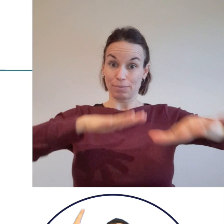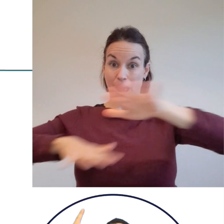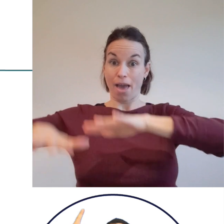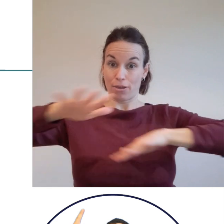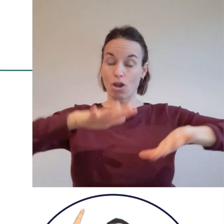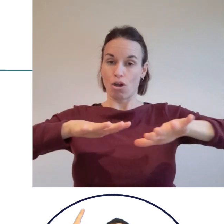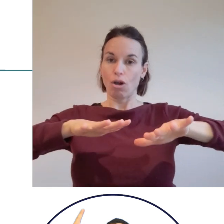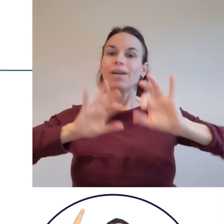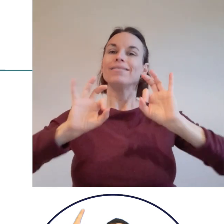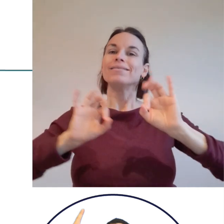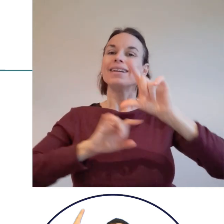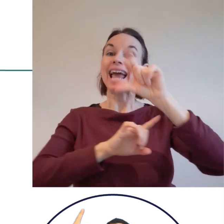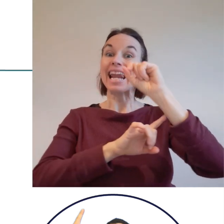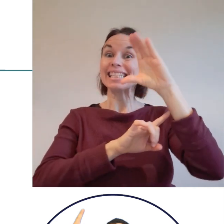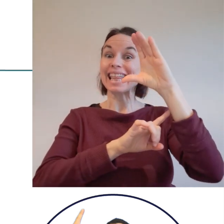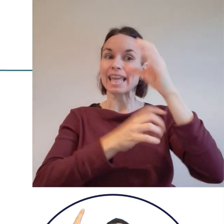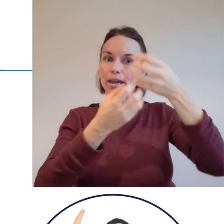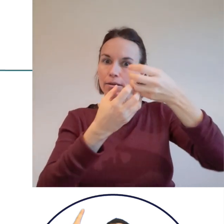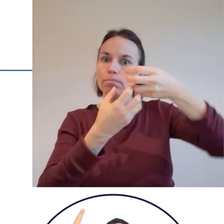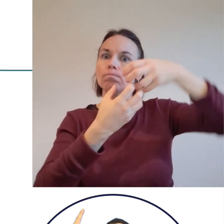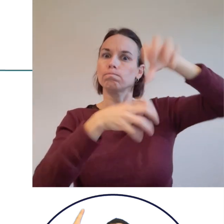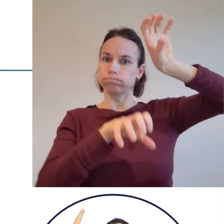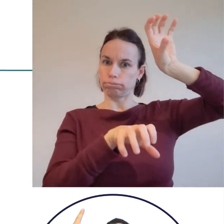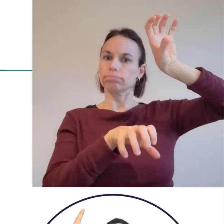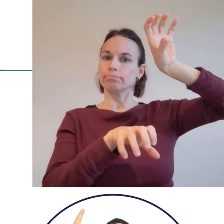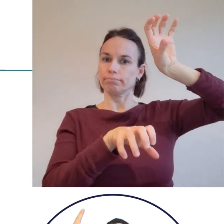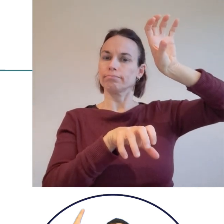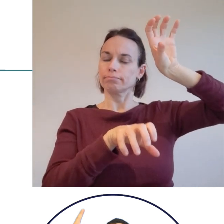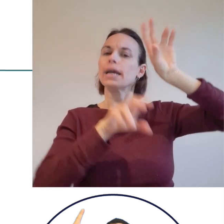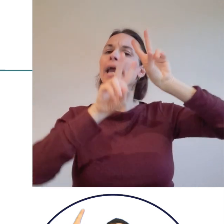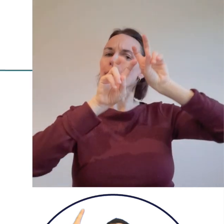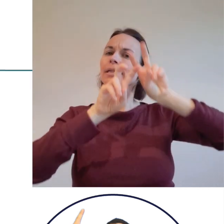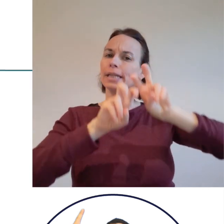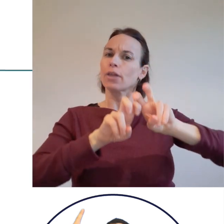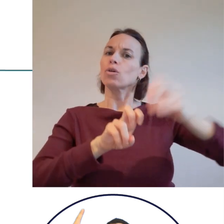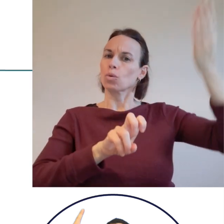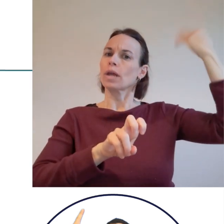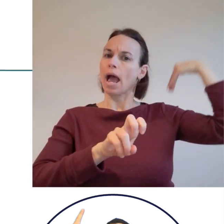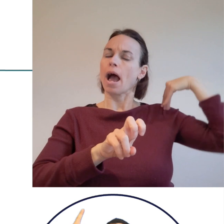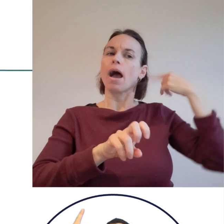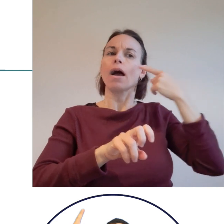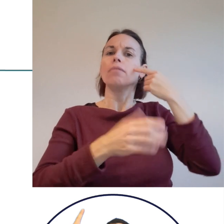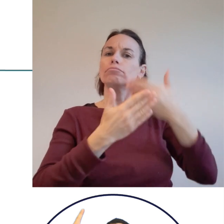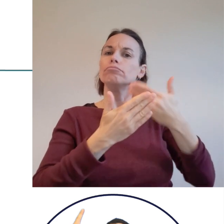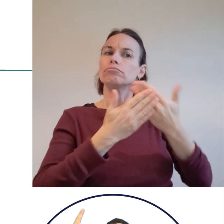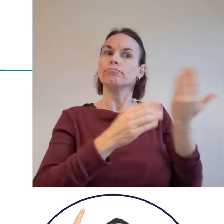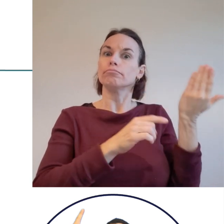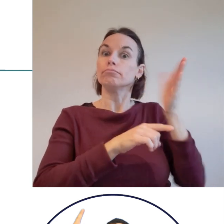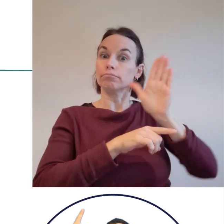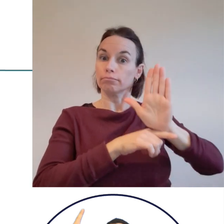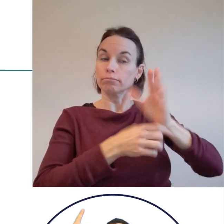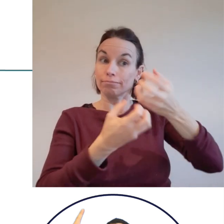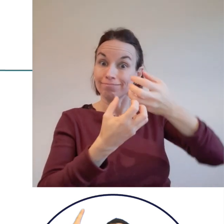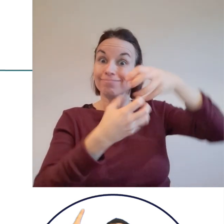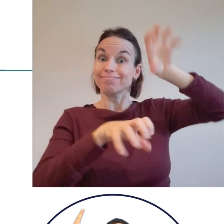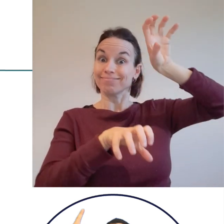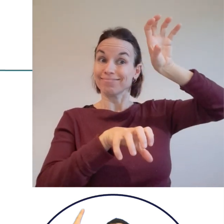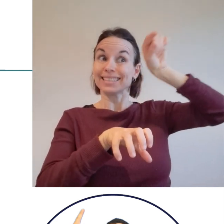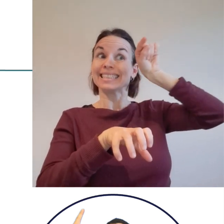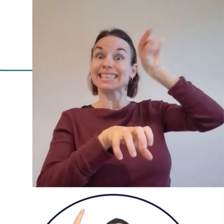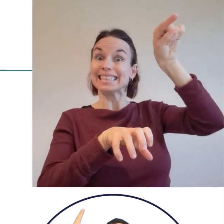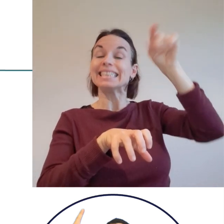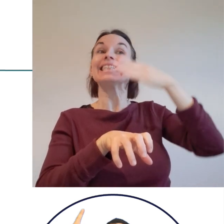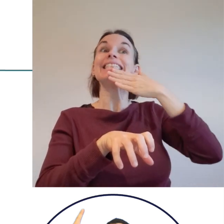Regarding the signing space, previous research on Catalan Sign Language has already shown that high loci